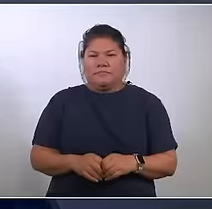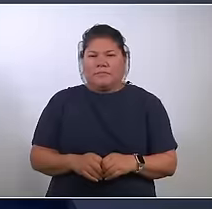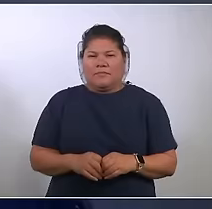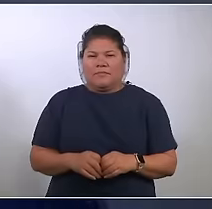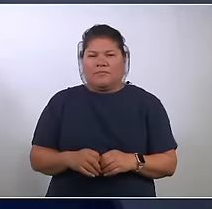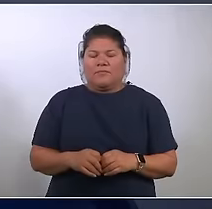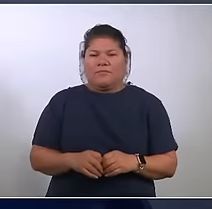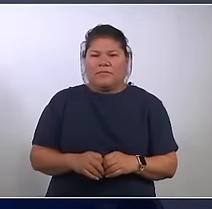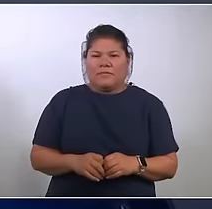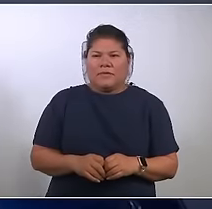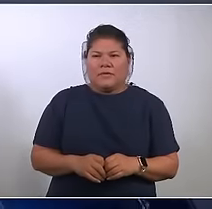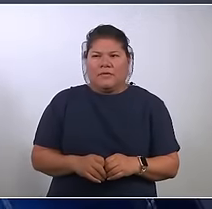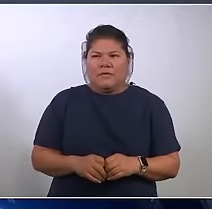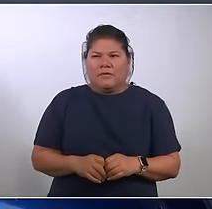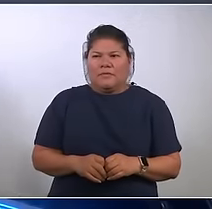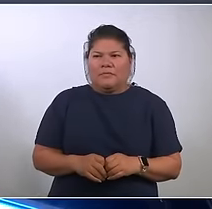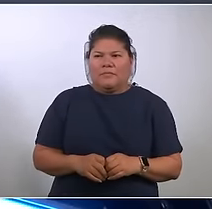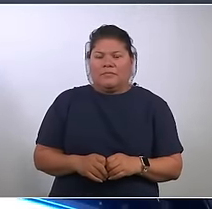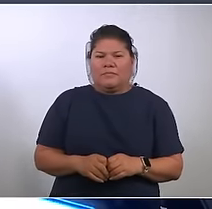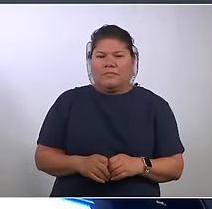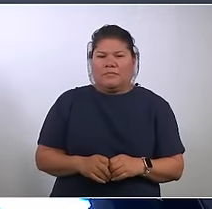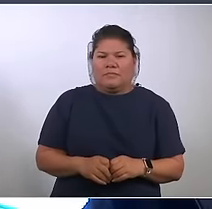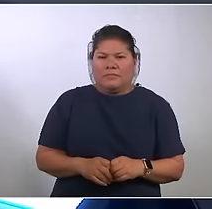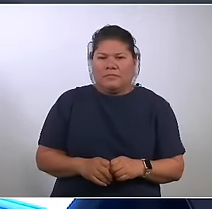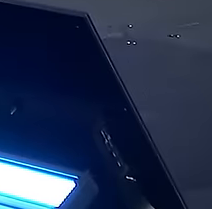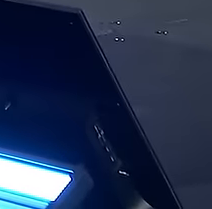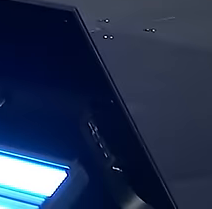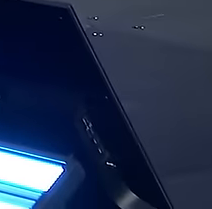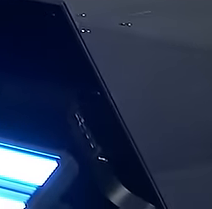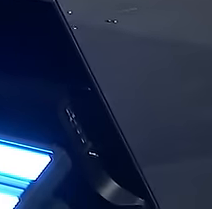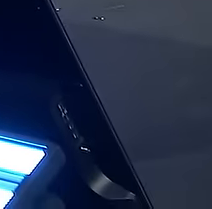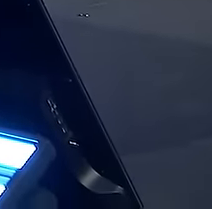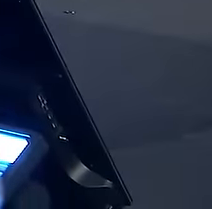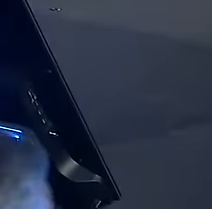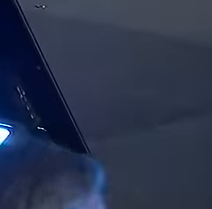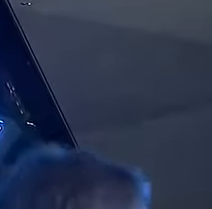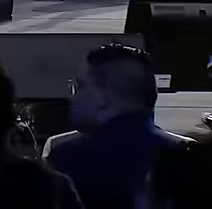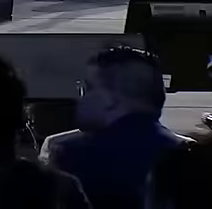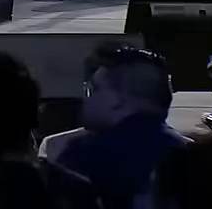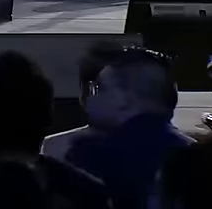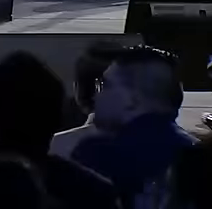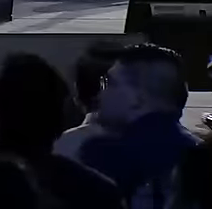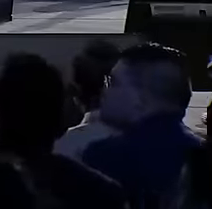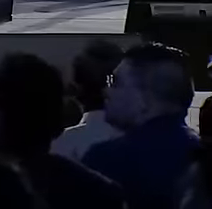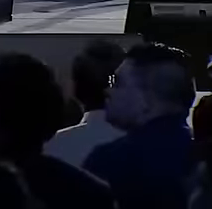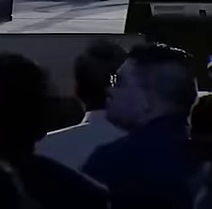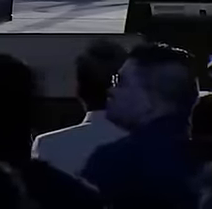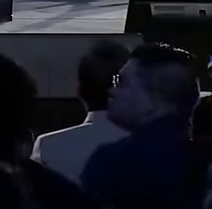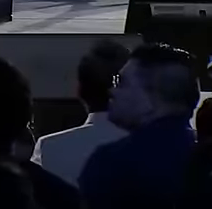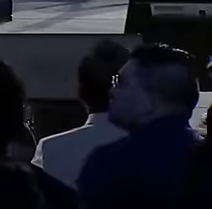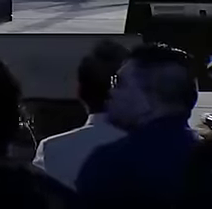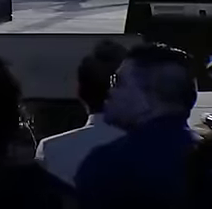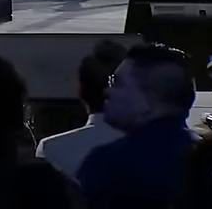around. Ojos alrededor. No one escapes that blessing or revival. Nadie se escapa de ese avivamiento o